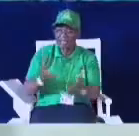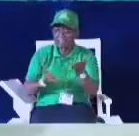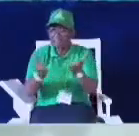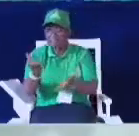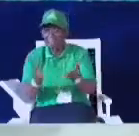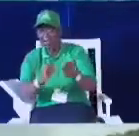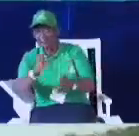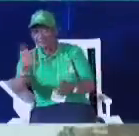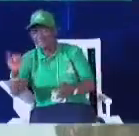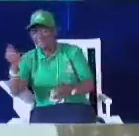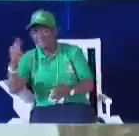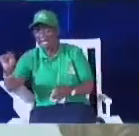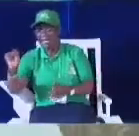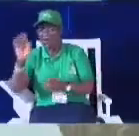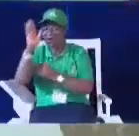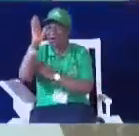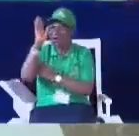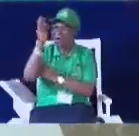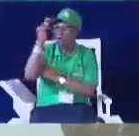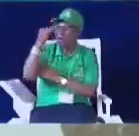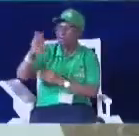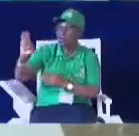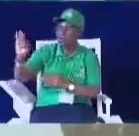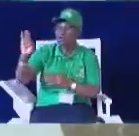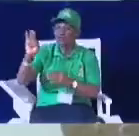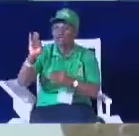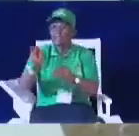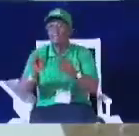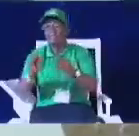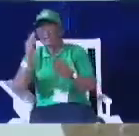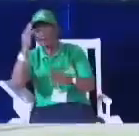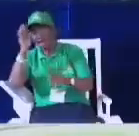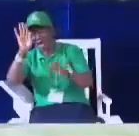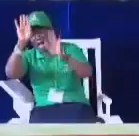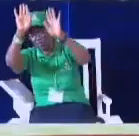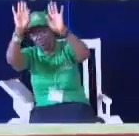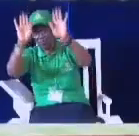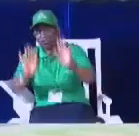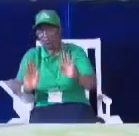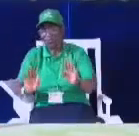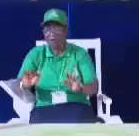know. We are serving the God of